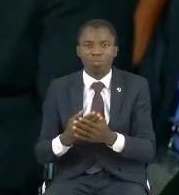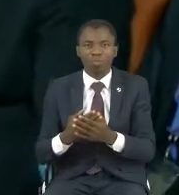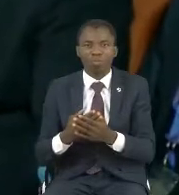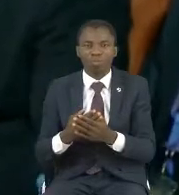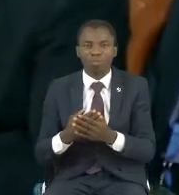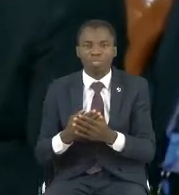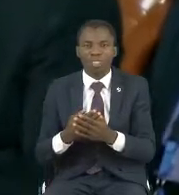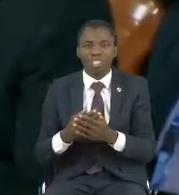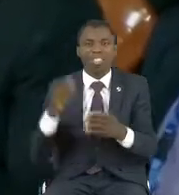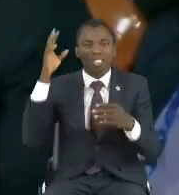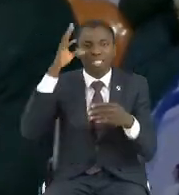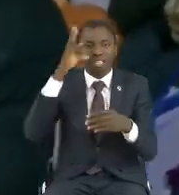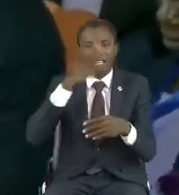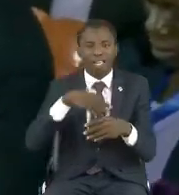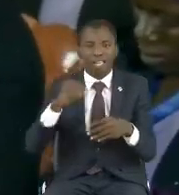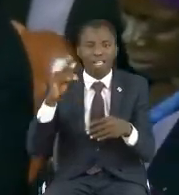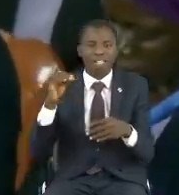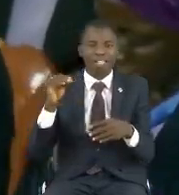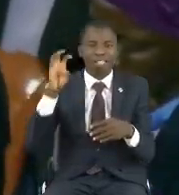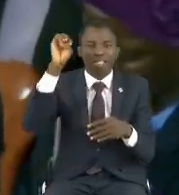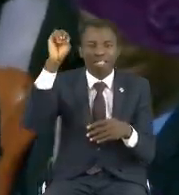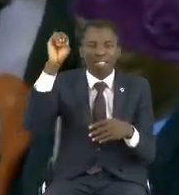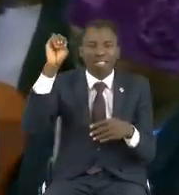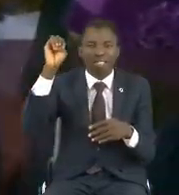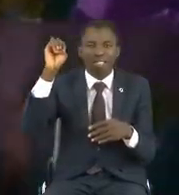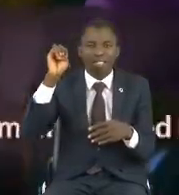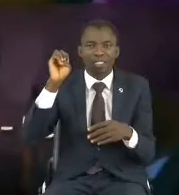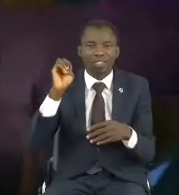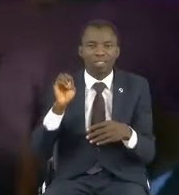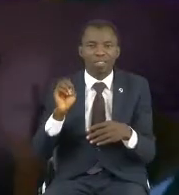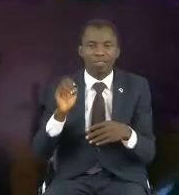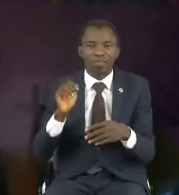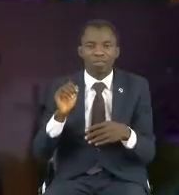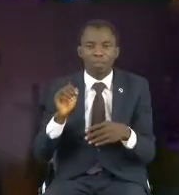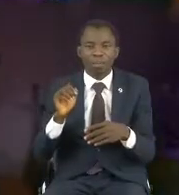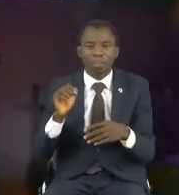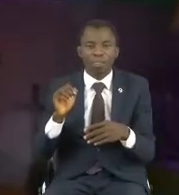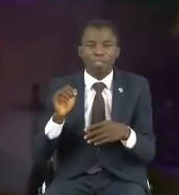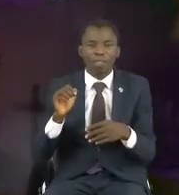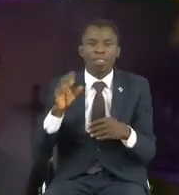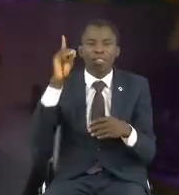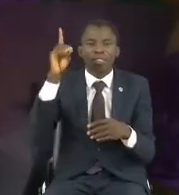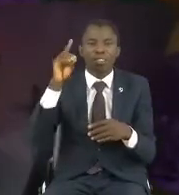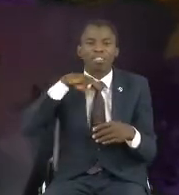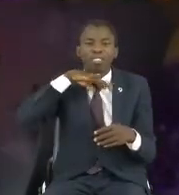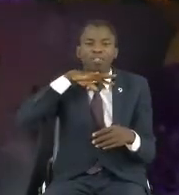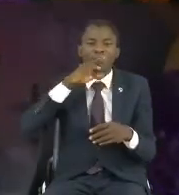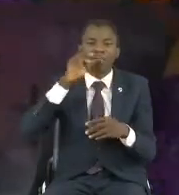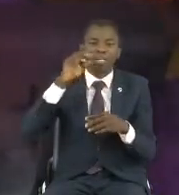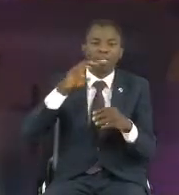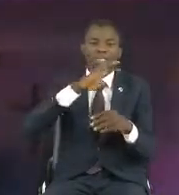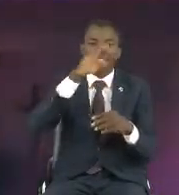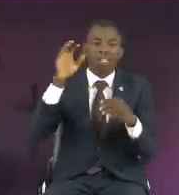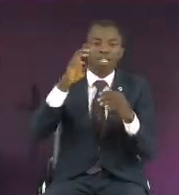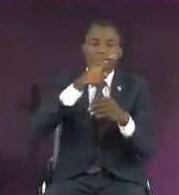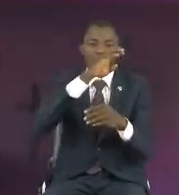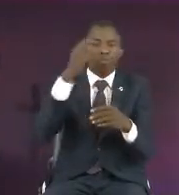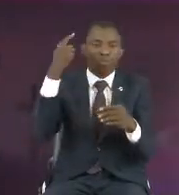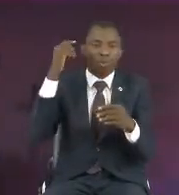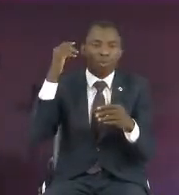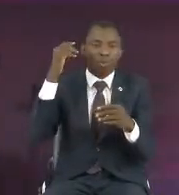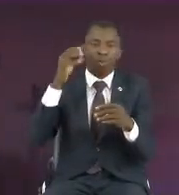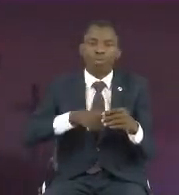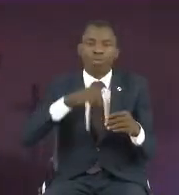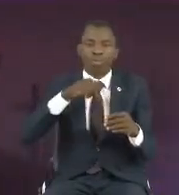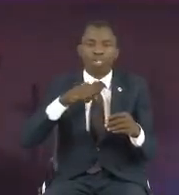The defilement formally purged from all. All the things